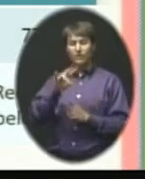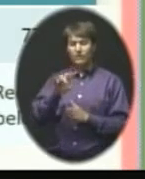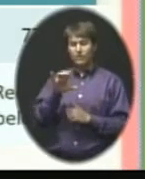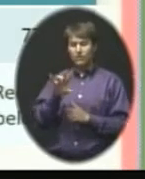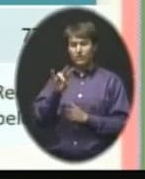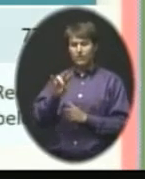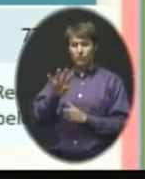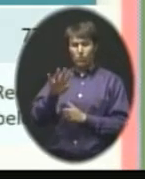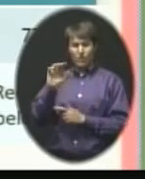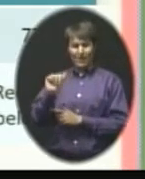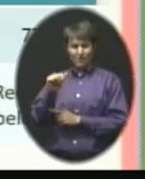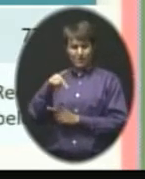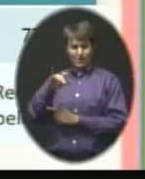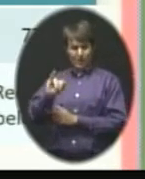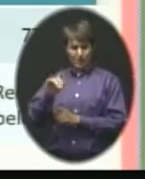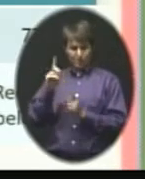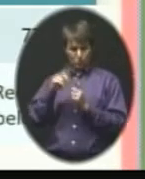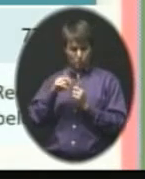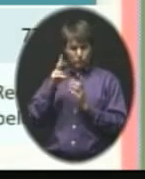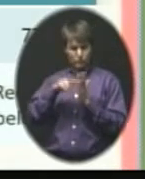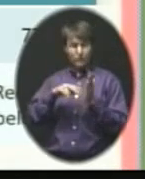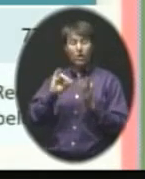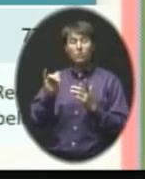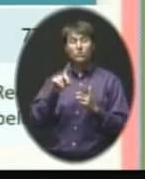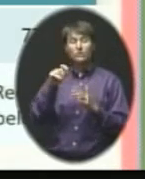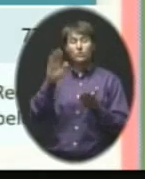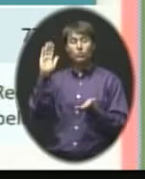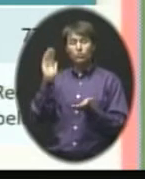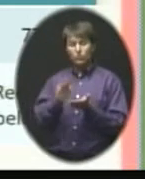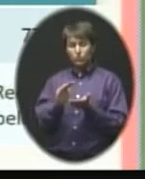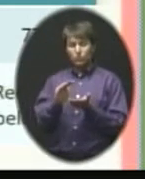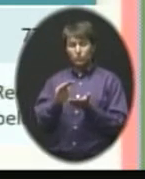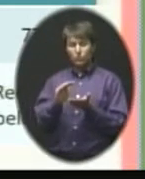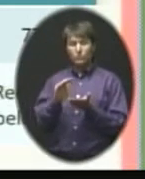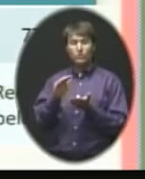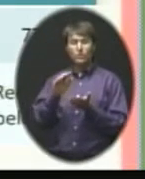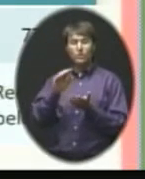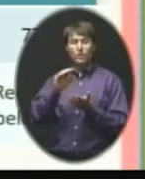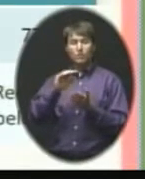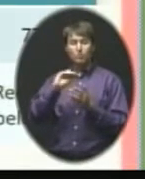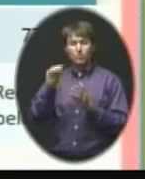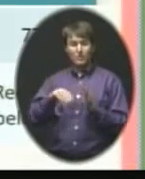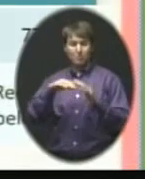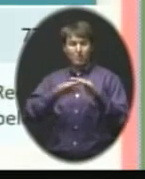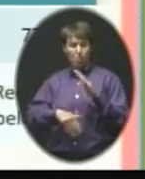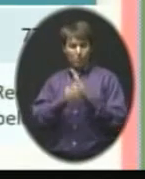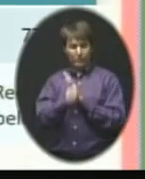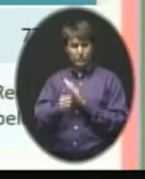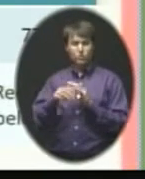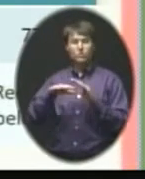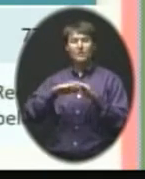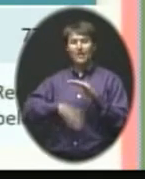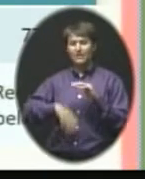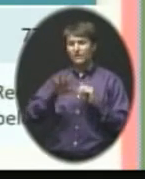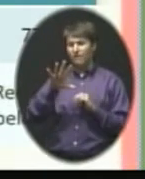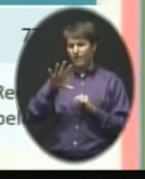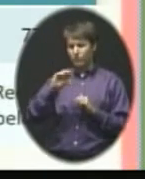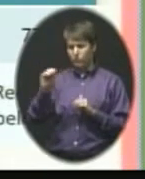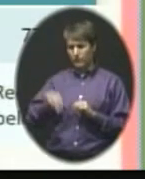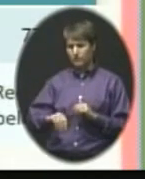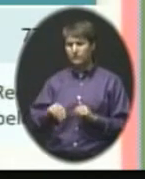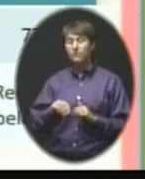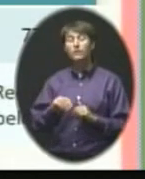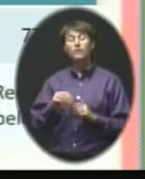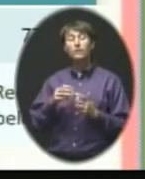774 API points in reading, and we need to reduce our percent below proficient to lower than 5%.